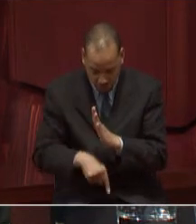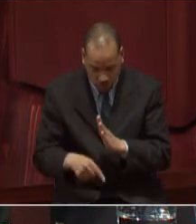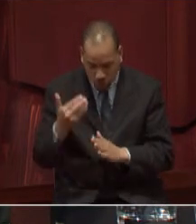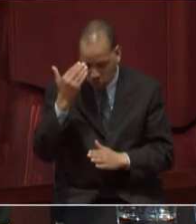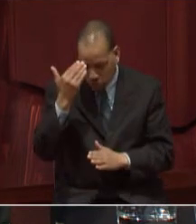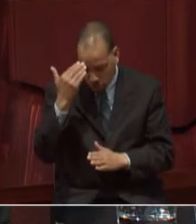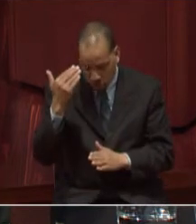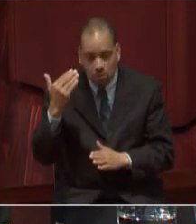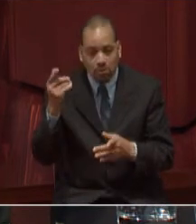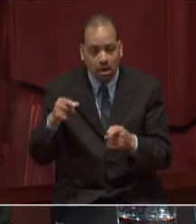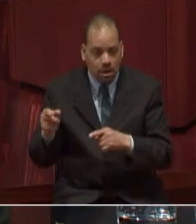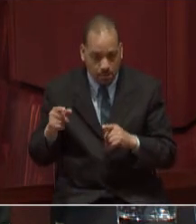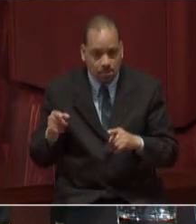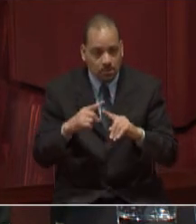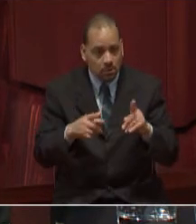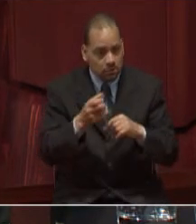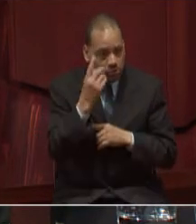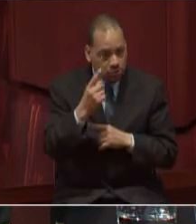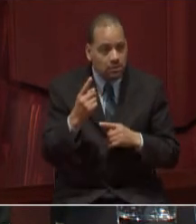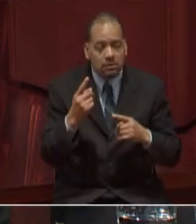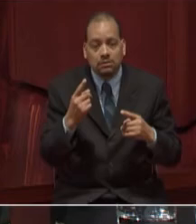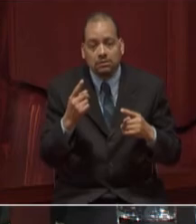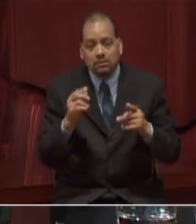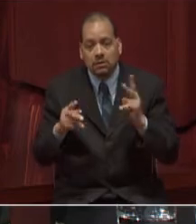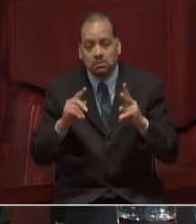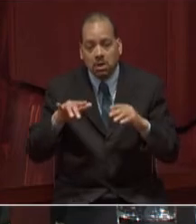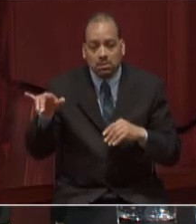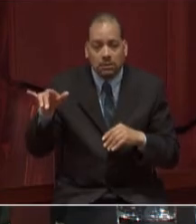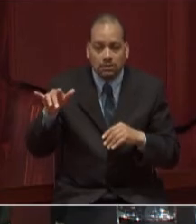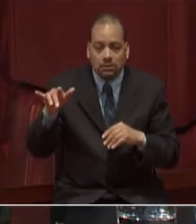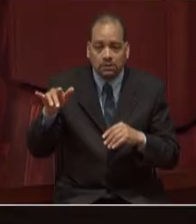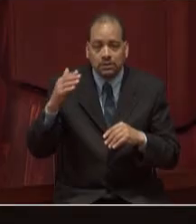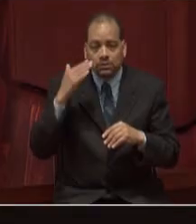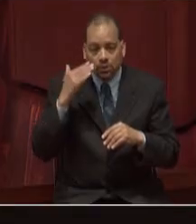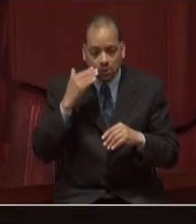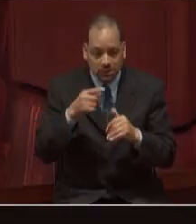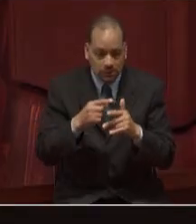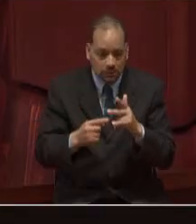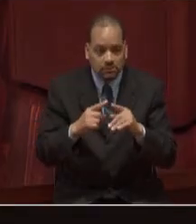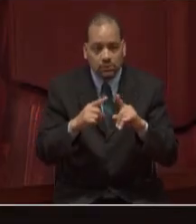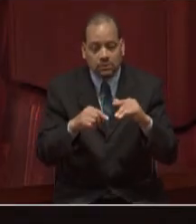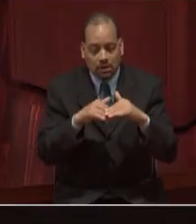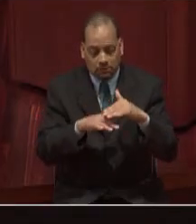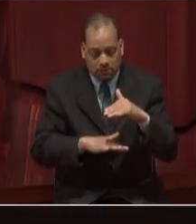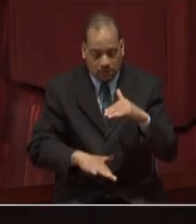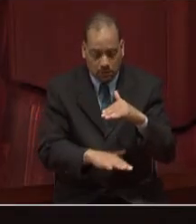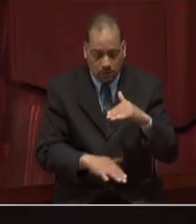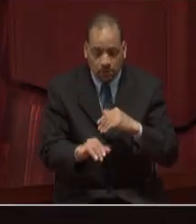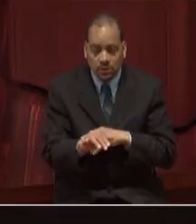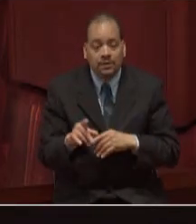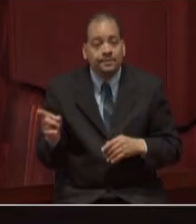what was going on. In addition to the public. But that was essentially a State Department operation. He was Secretary of State on most of these